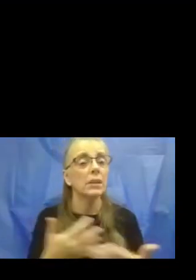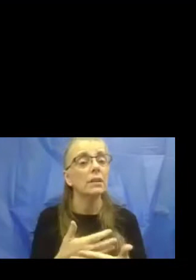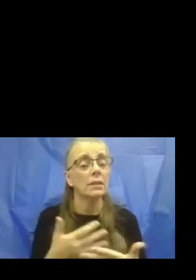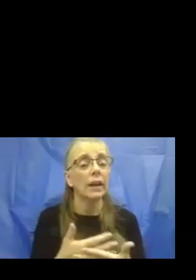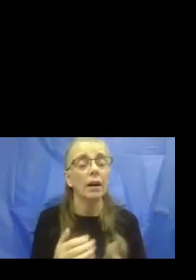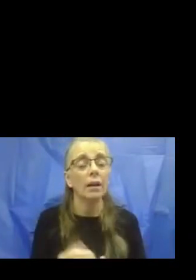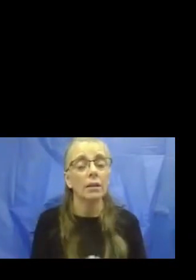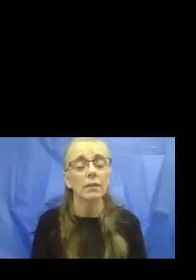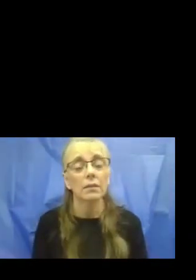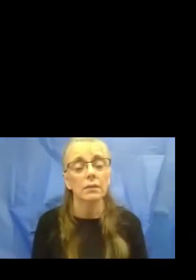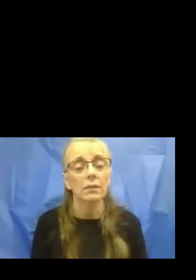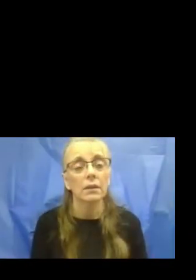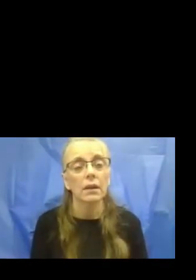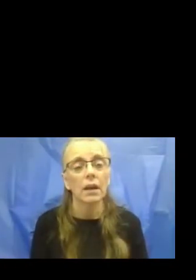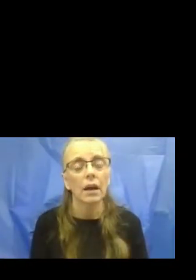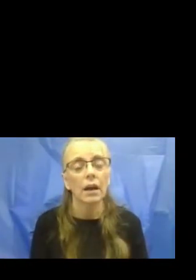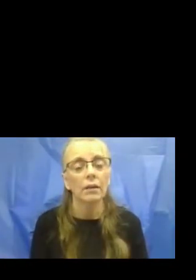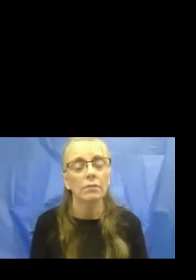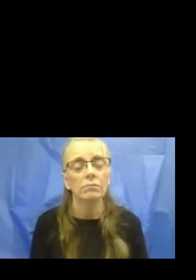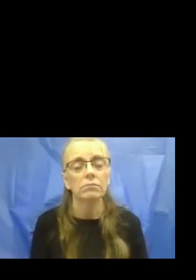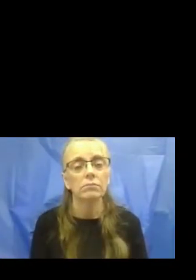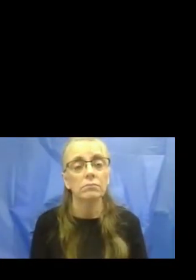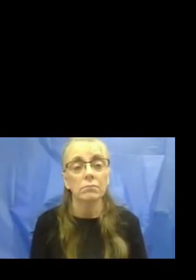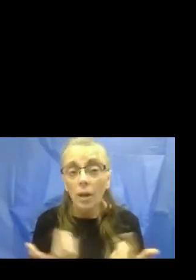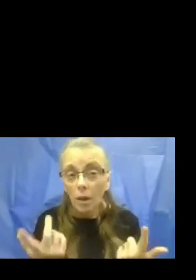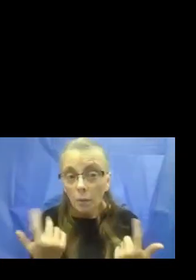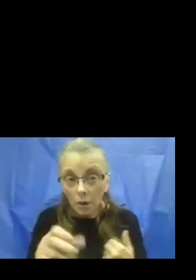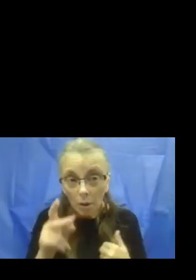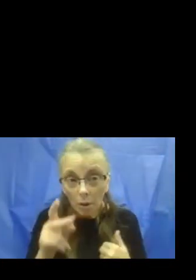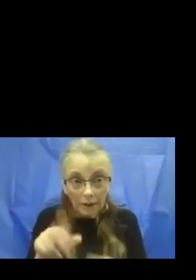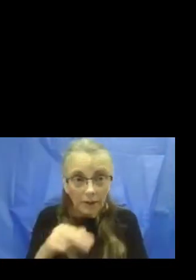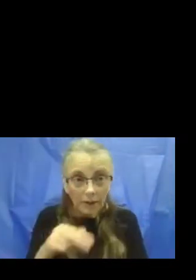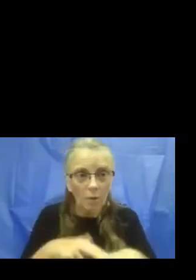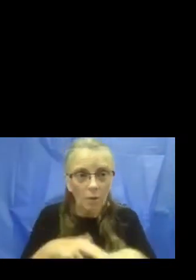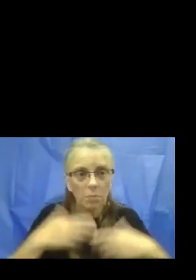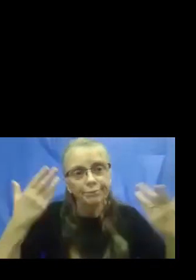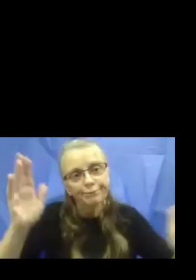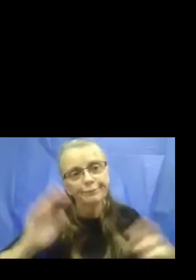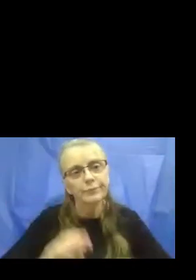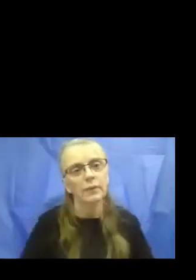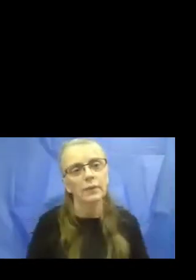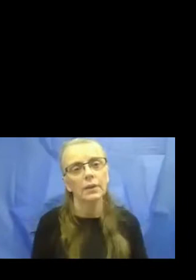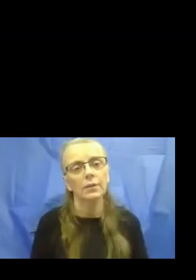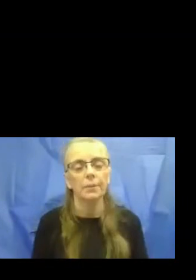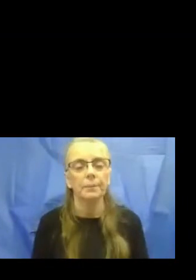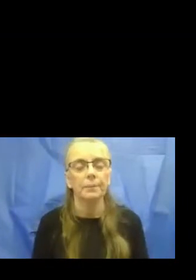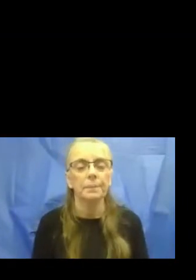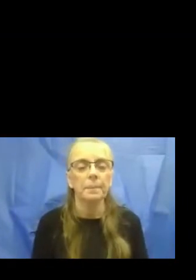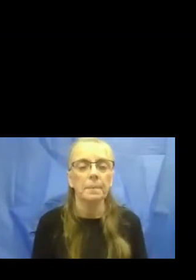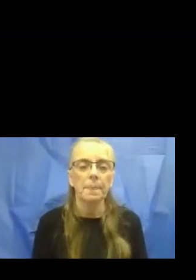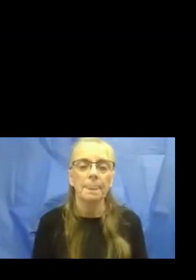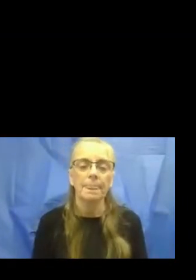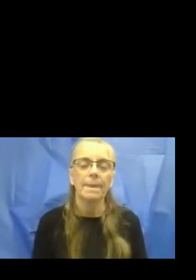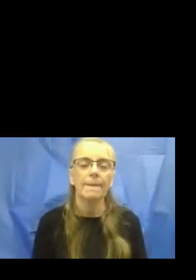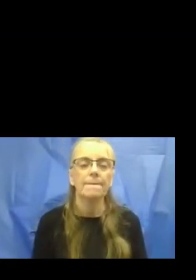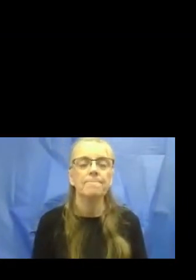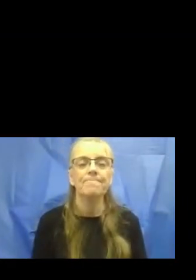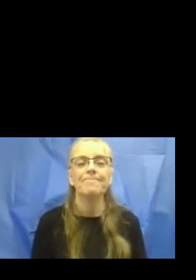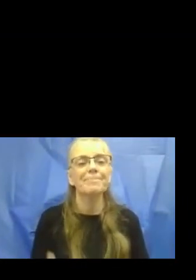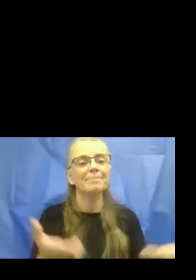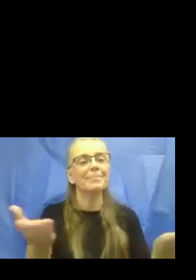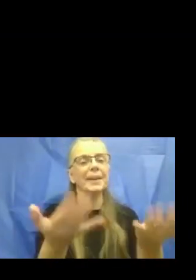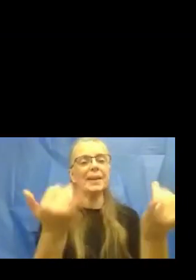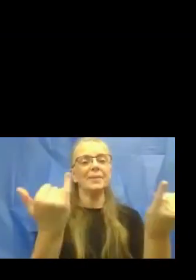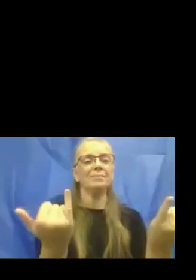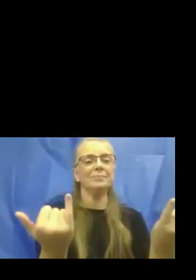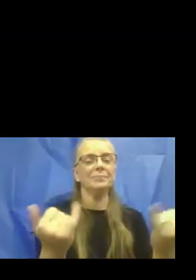would actually go back to what we considered normal. But here we are today, and here you are today. It's not